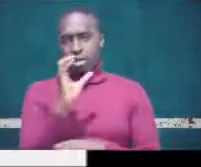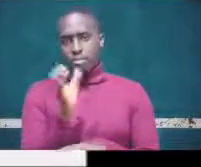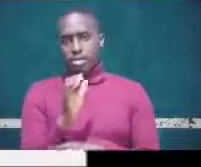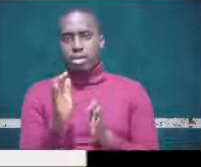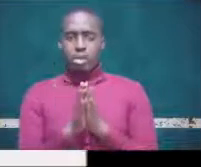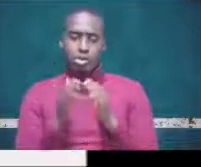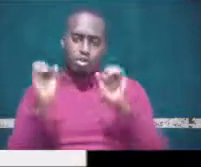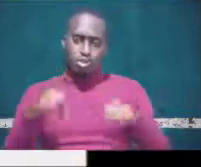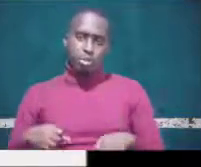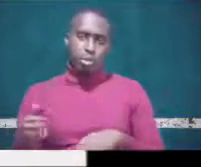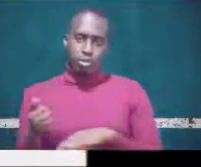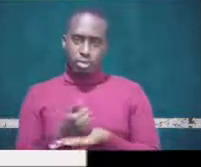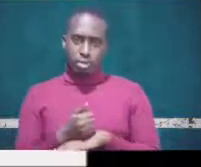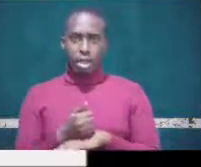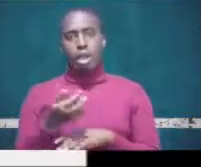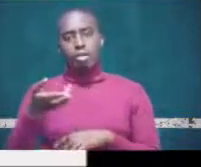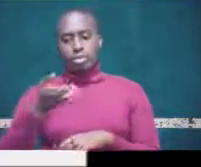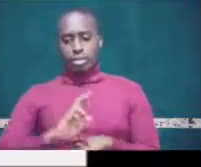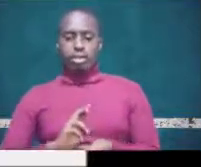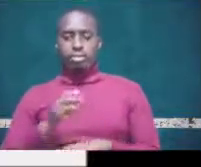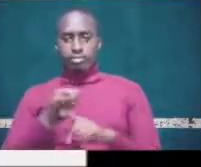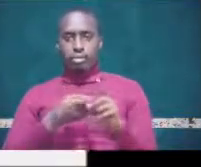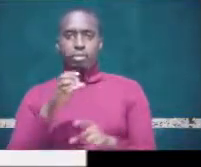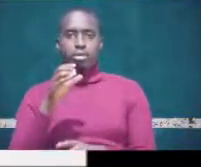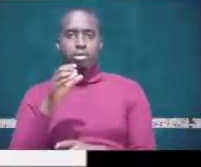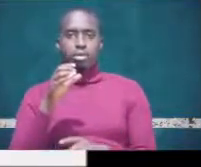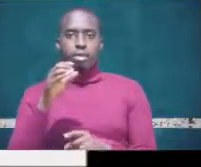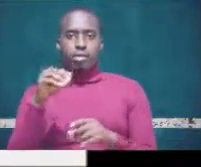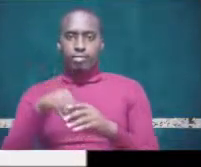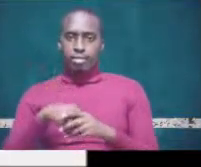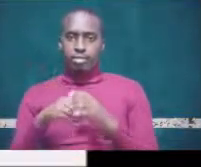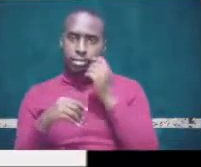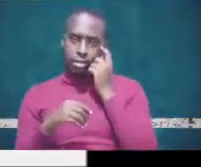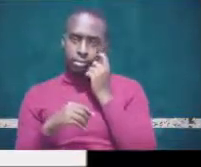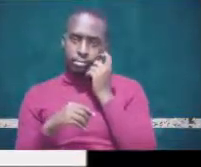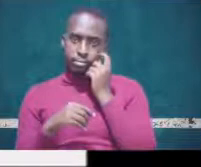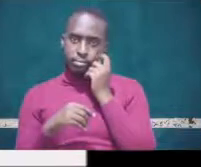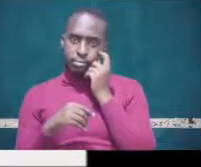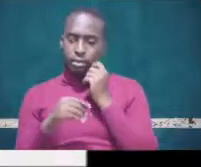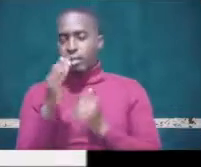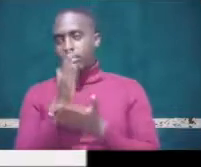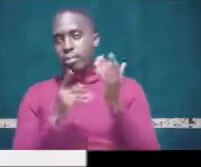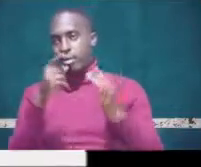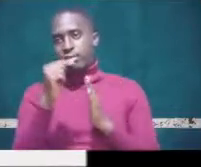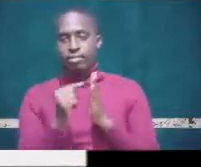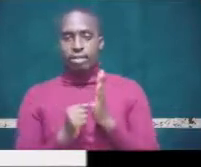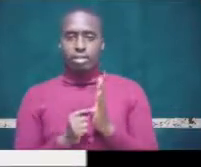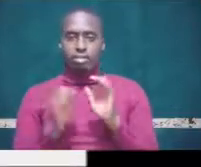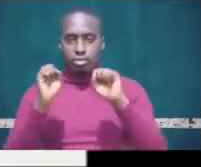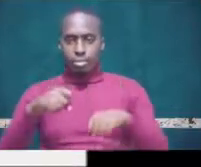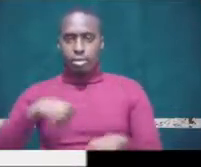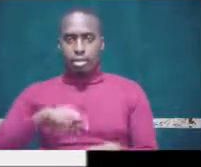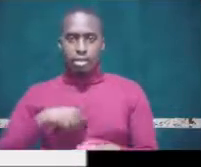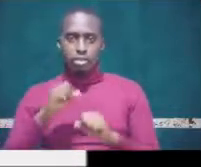should generate returns from capital invested. So those are some of the factors that we will base